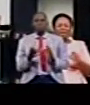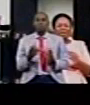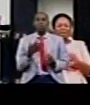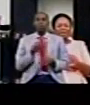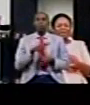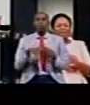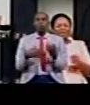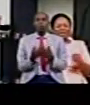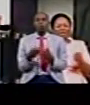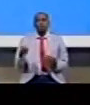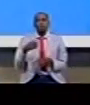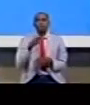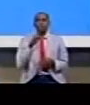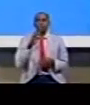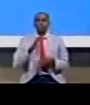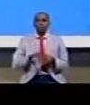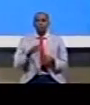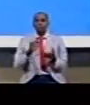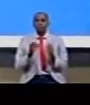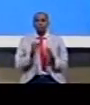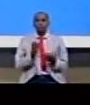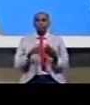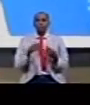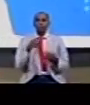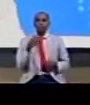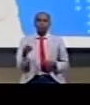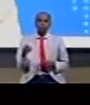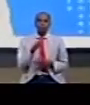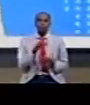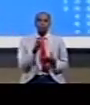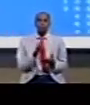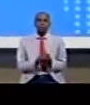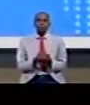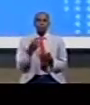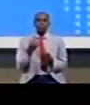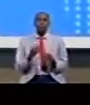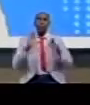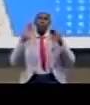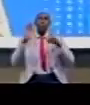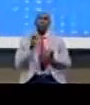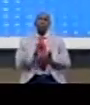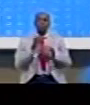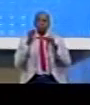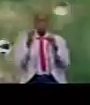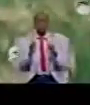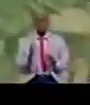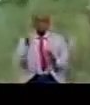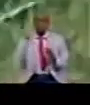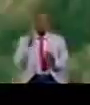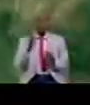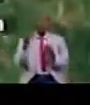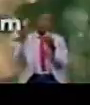That you do new things in the life of my children, O Lord. In the name of Jesus.